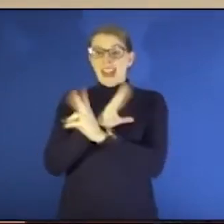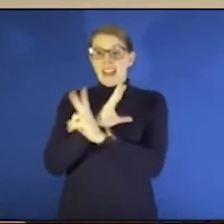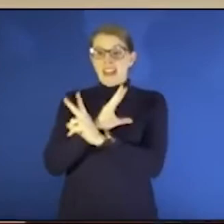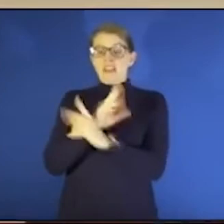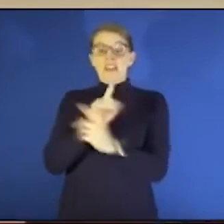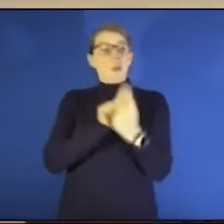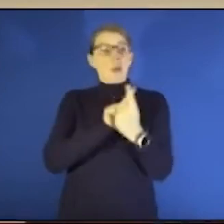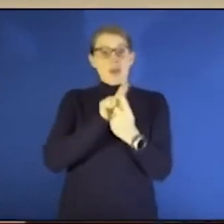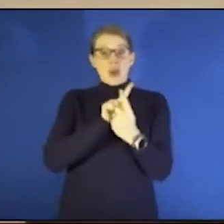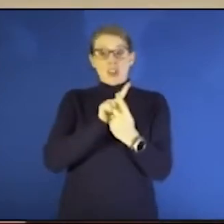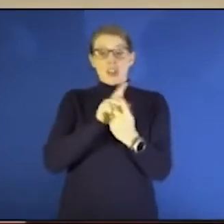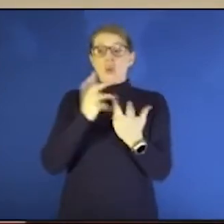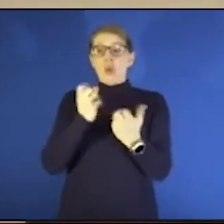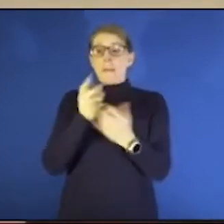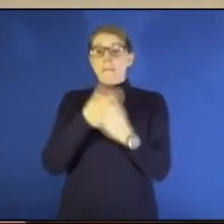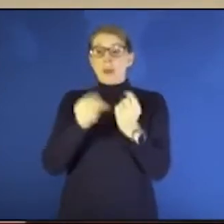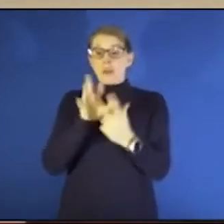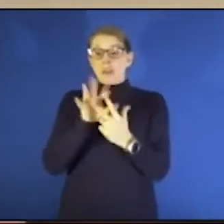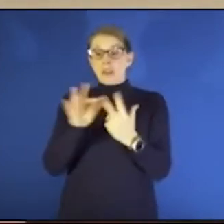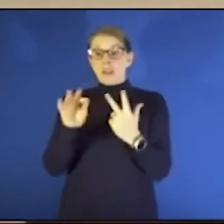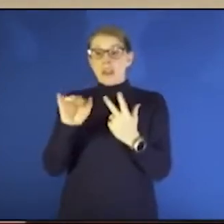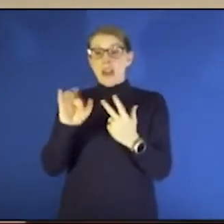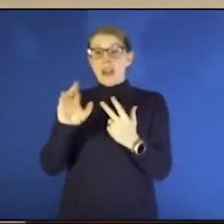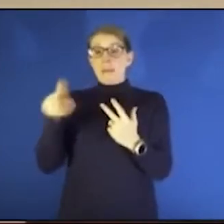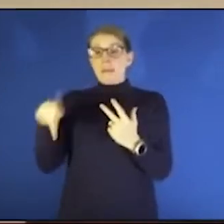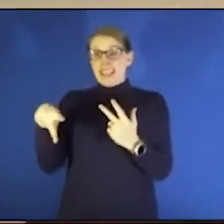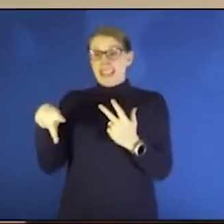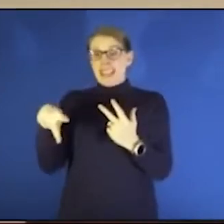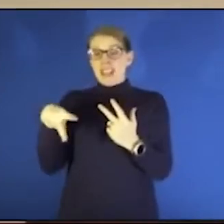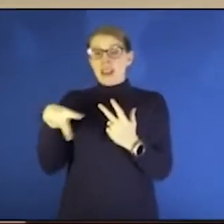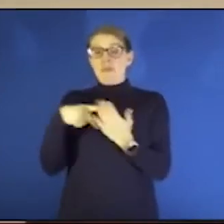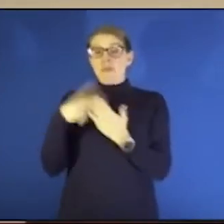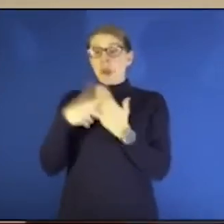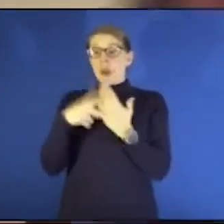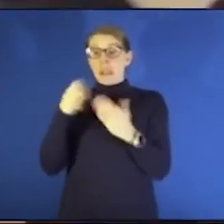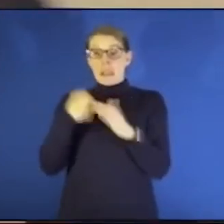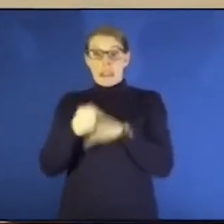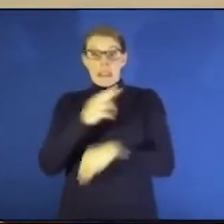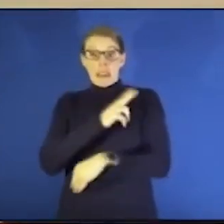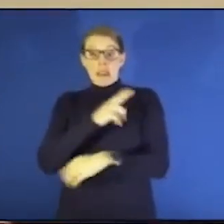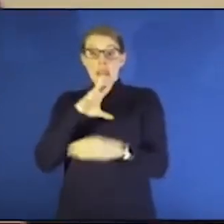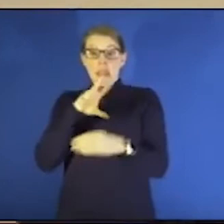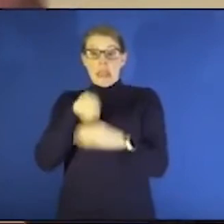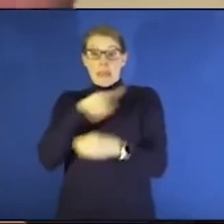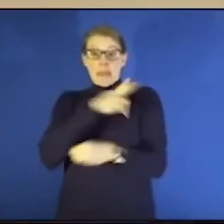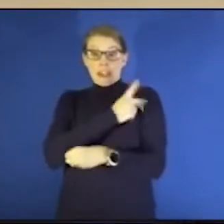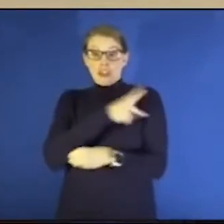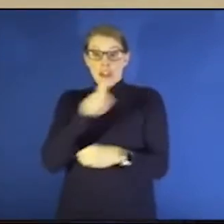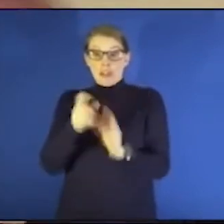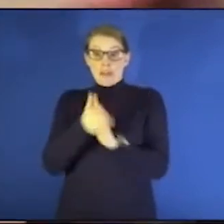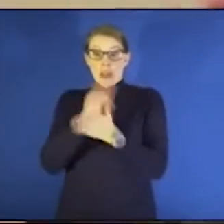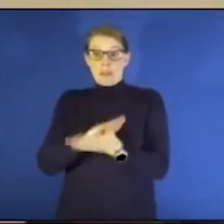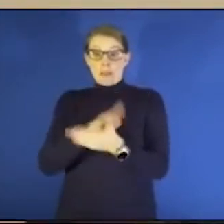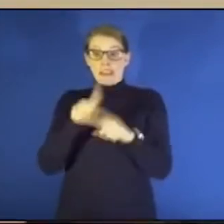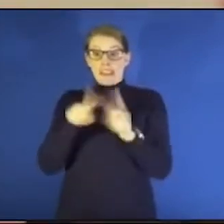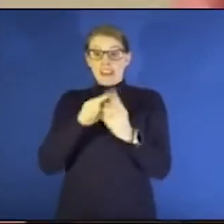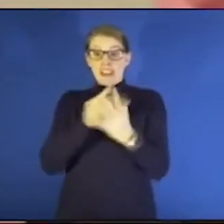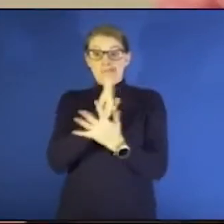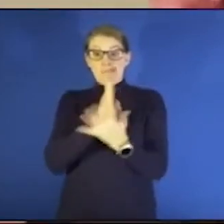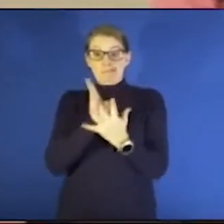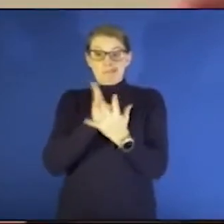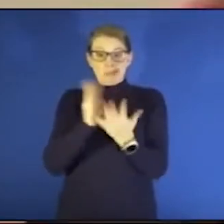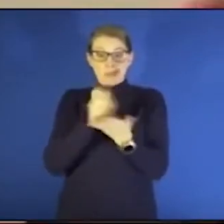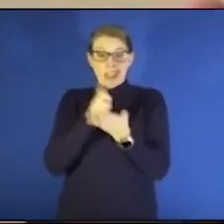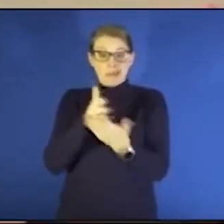person. We want to have IOP, intensive outpatient programs. If a kid needs to be inpatient, we want to have a full armamentarium of ways we can try to help kids so they can be